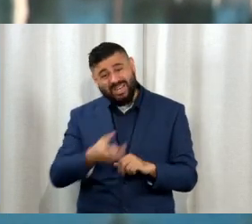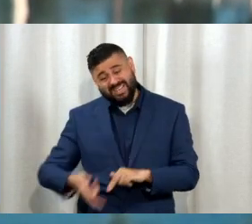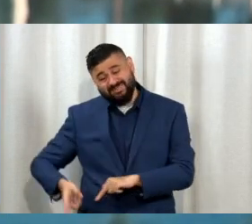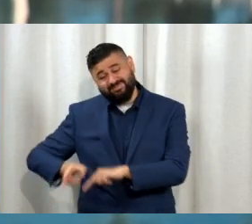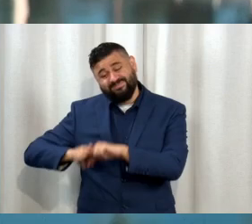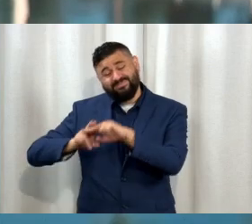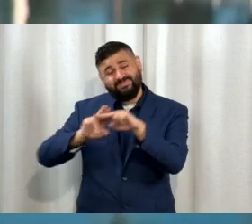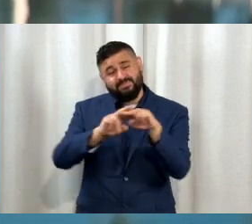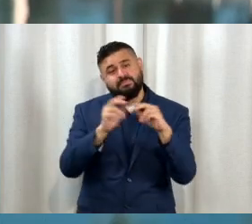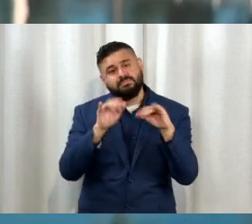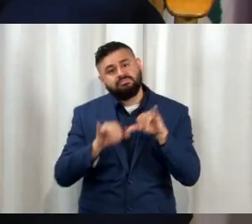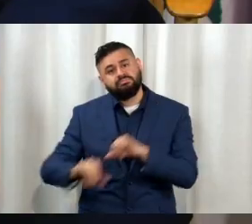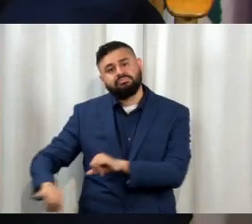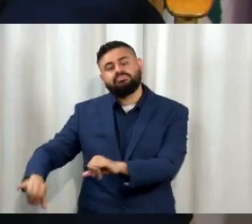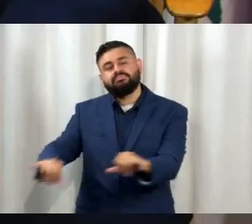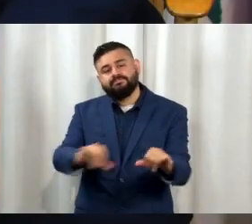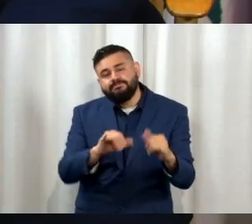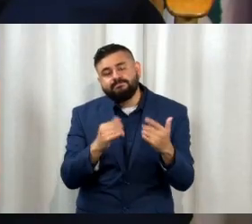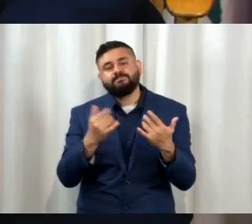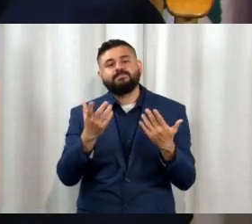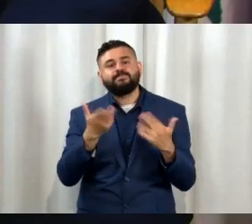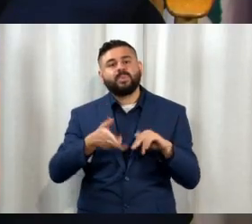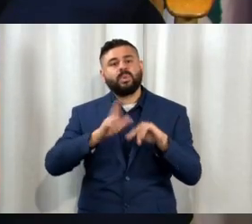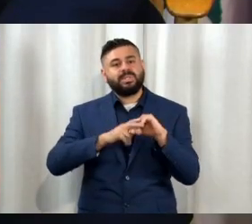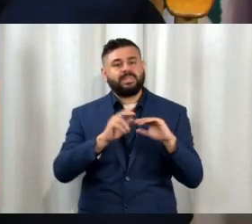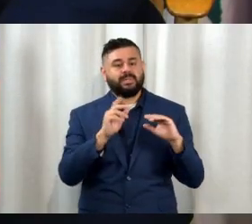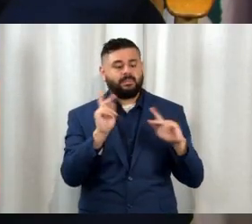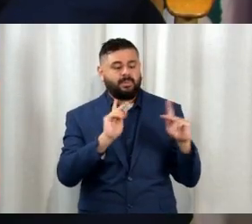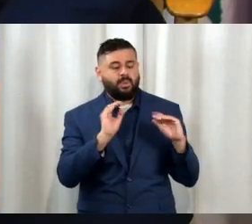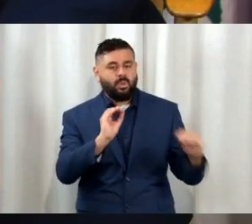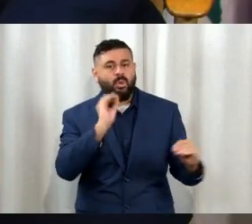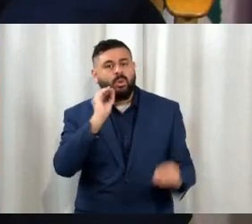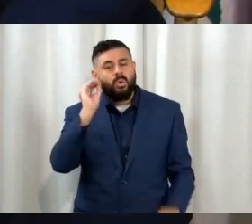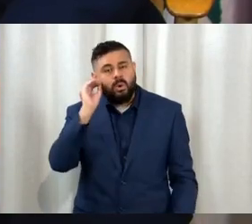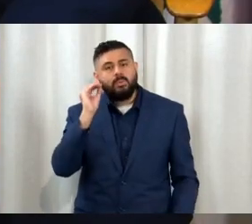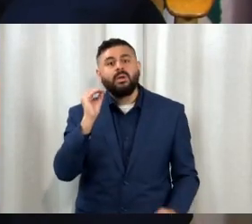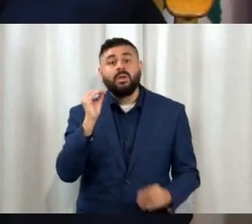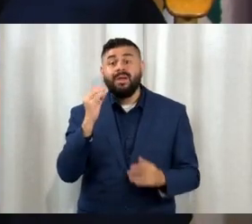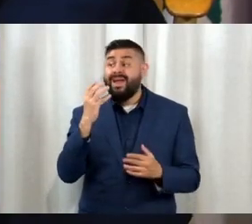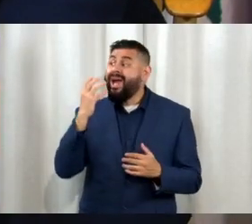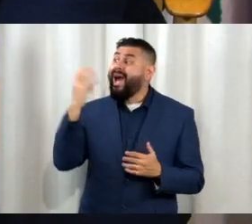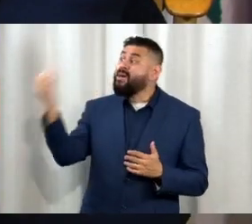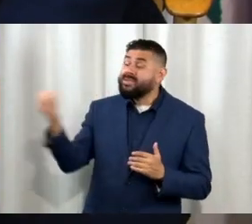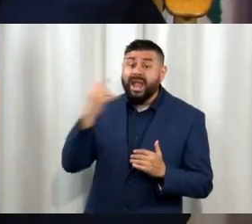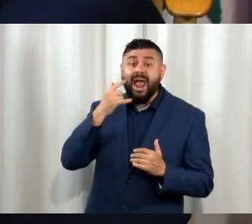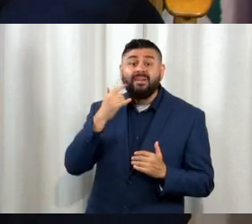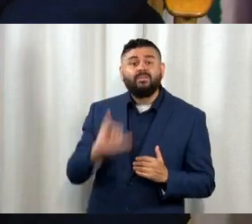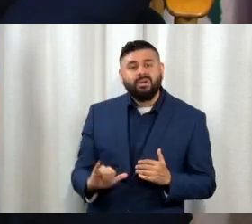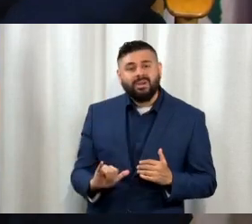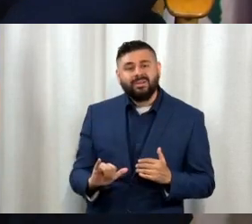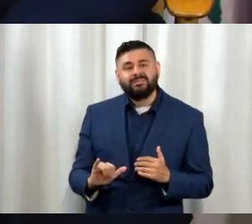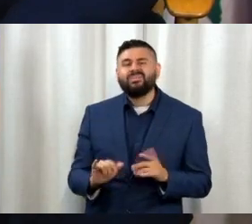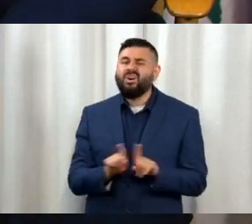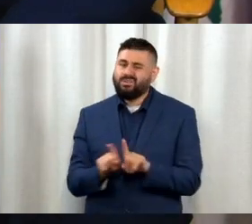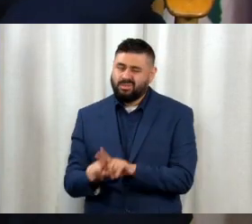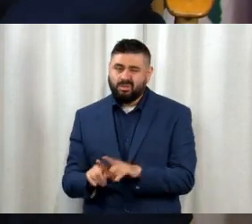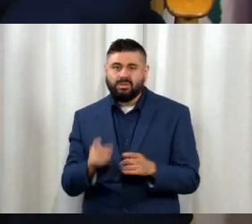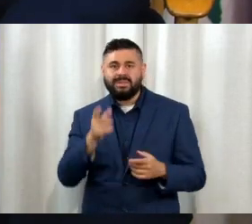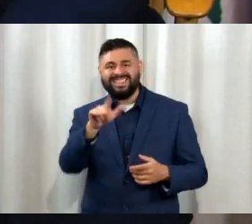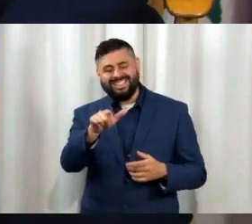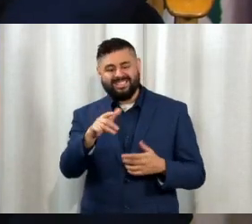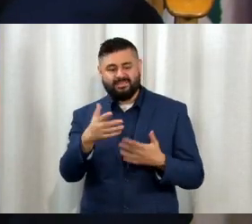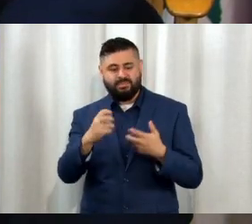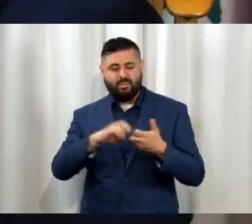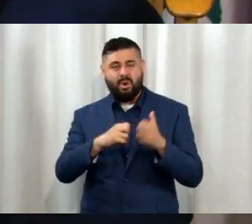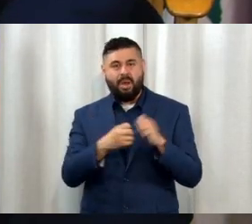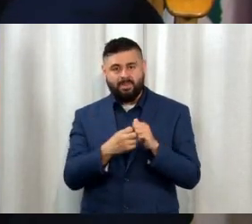people experiencing homelessness outside, and cities outside of California are also seeing this. This is a national issue, so as we all know.